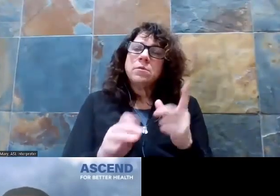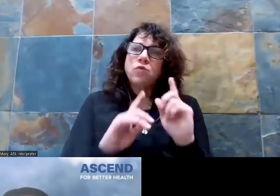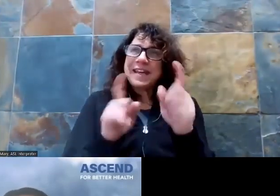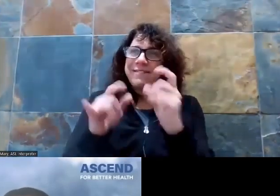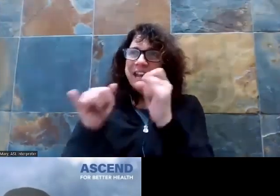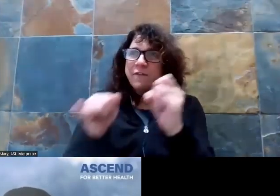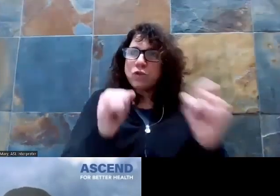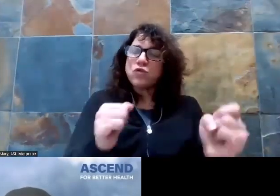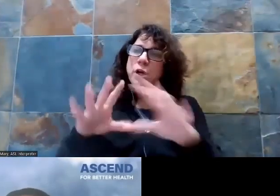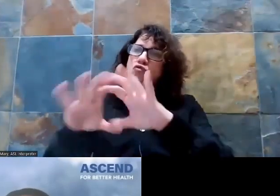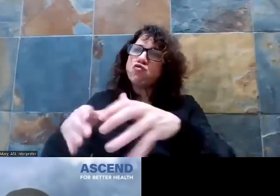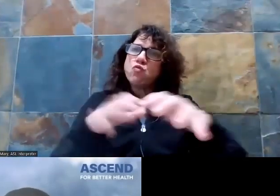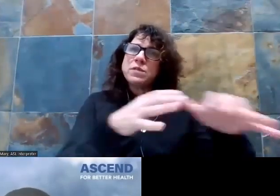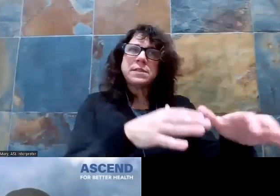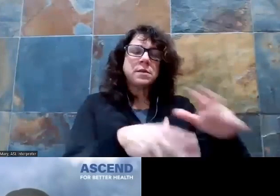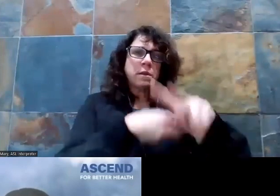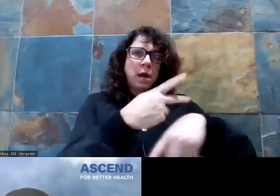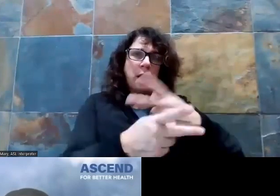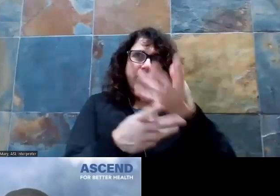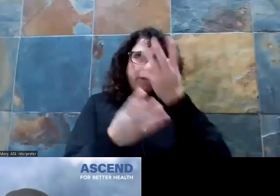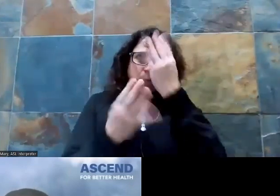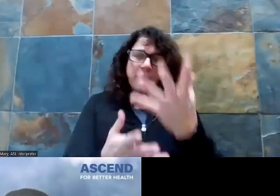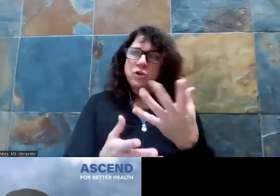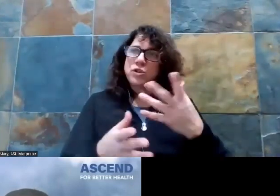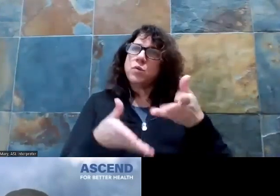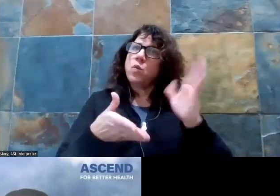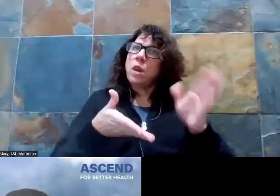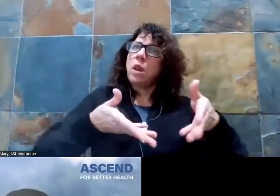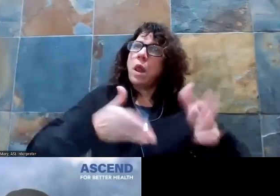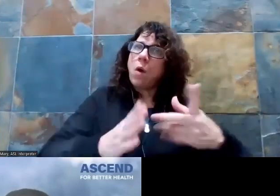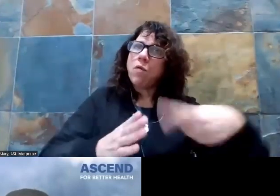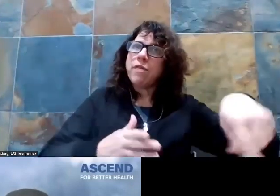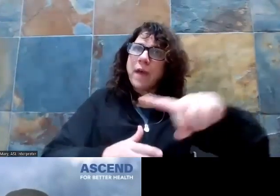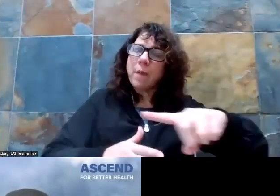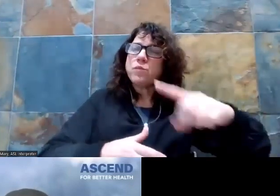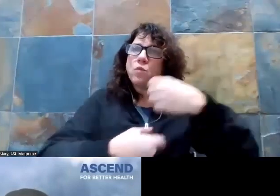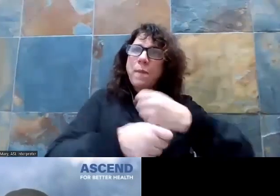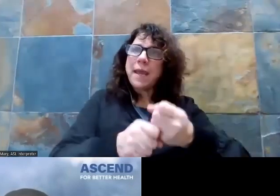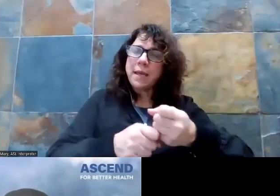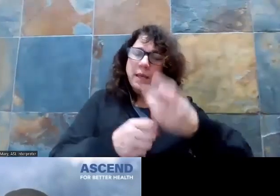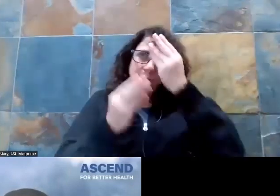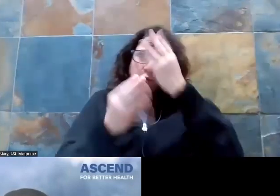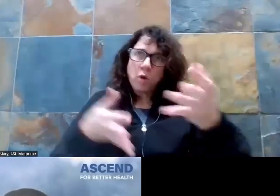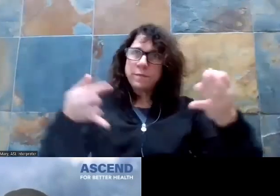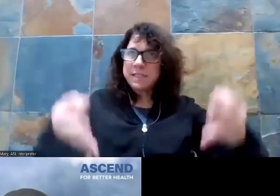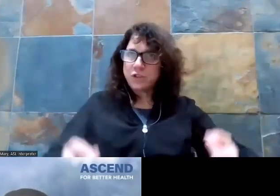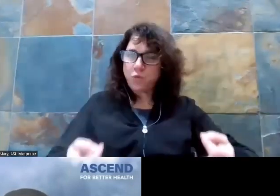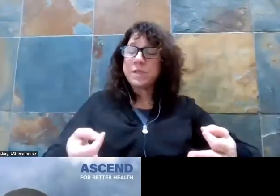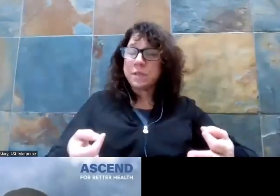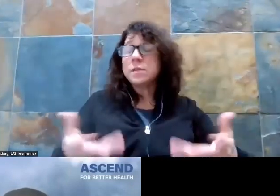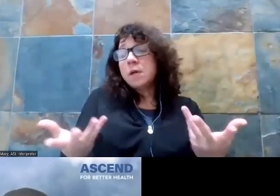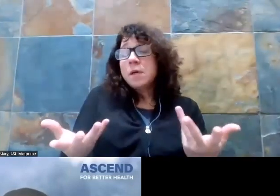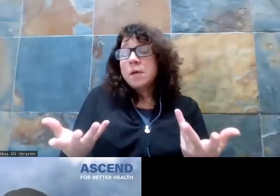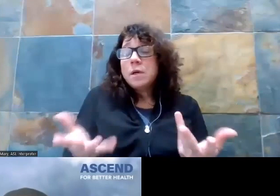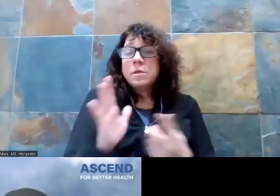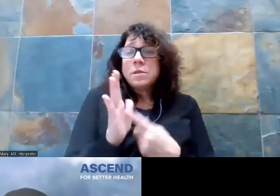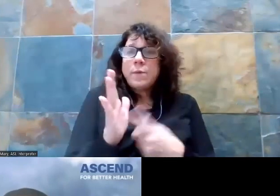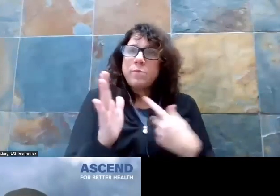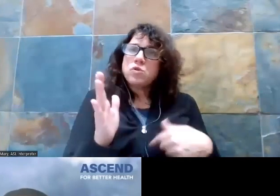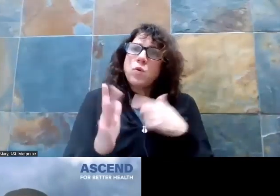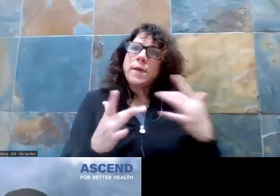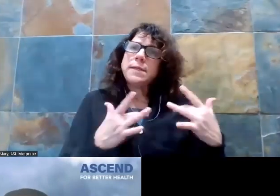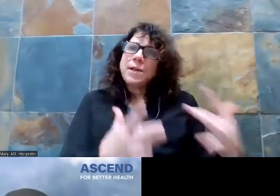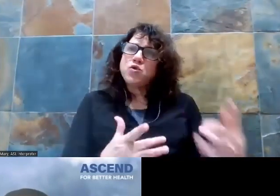groups of individuals the kind of information that will allow them to make informed choices. I mean, sometimes we have a tendency to